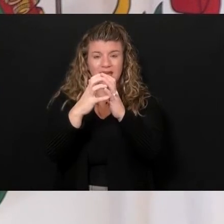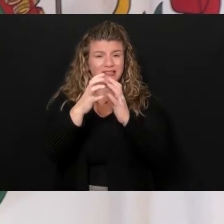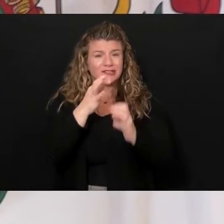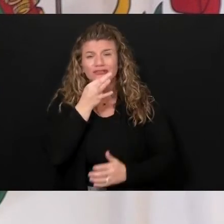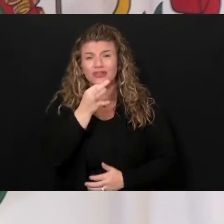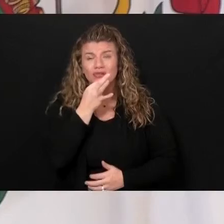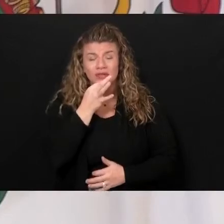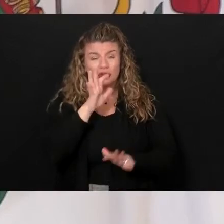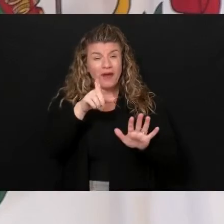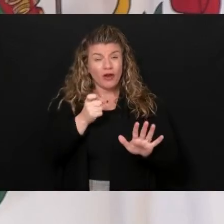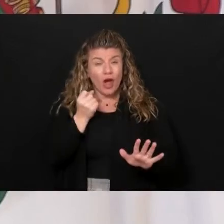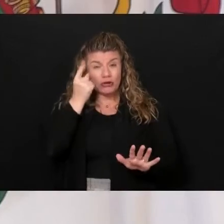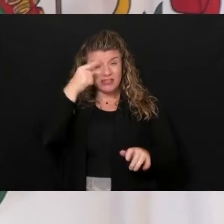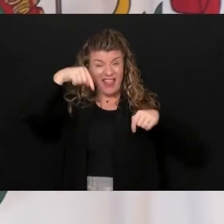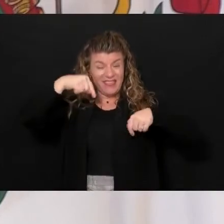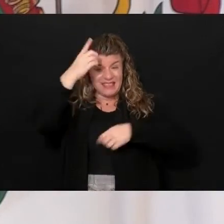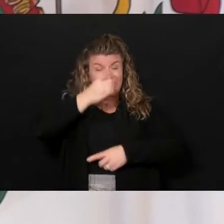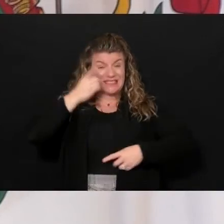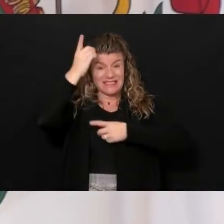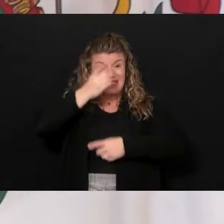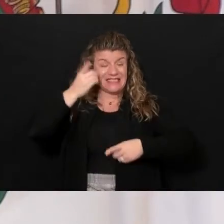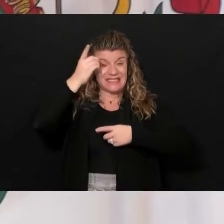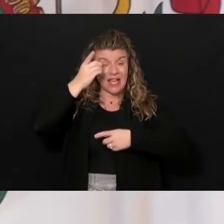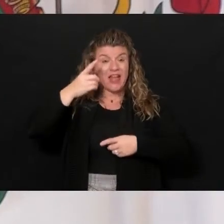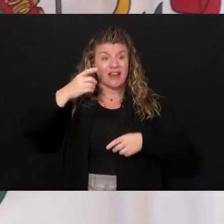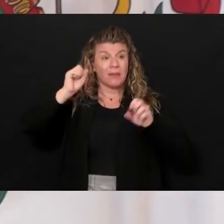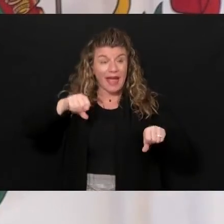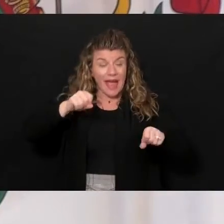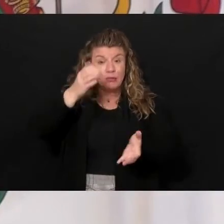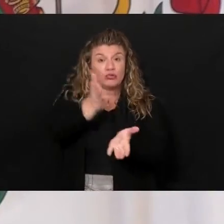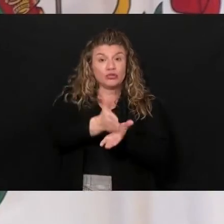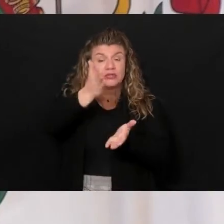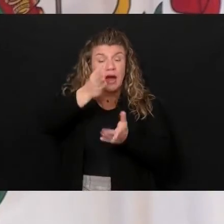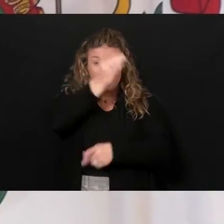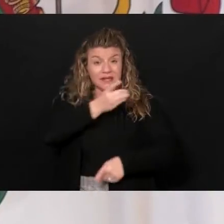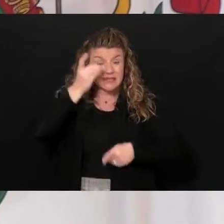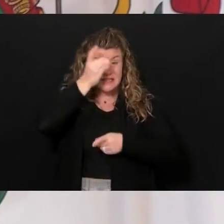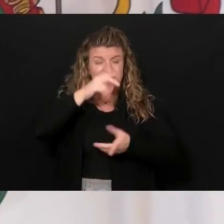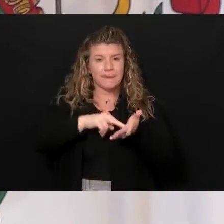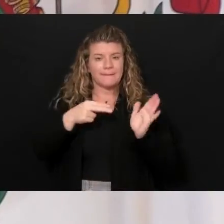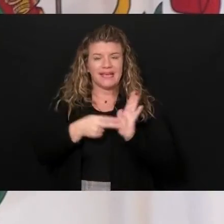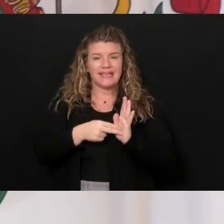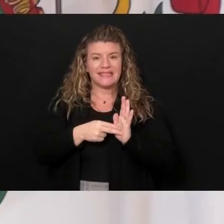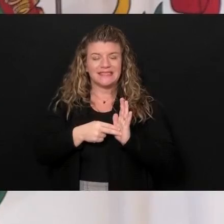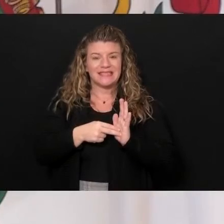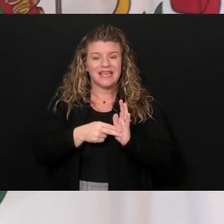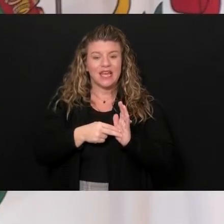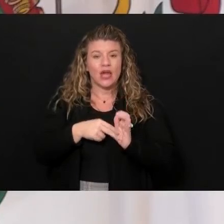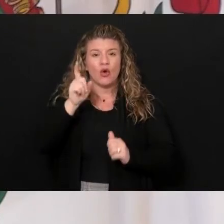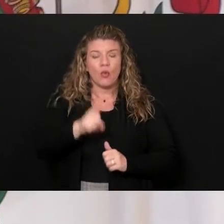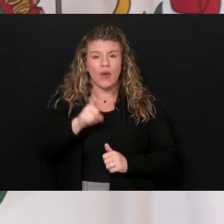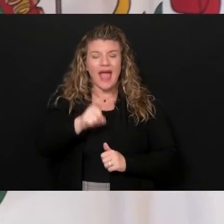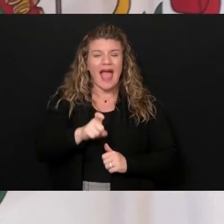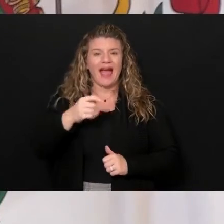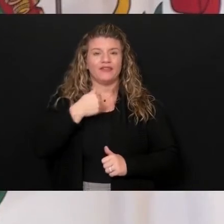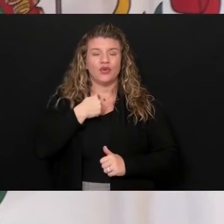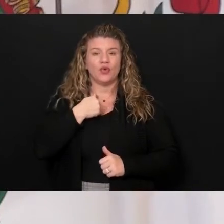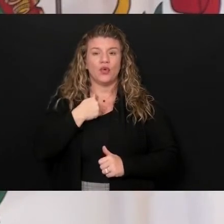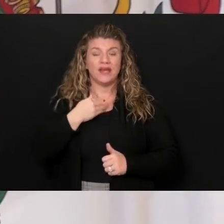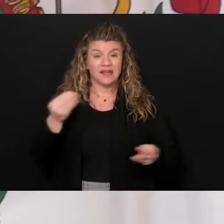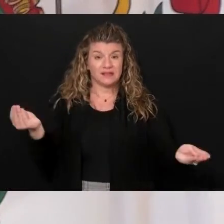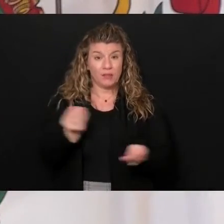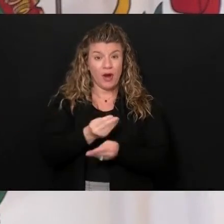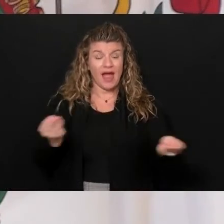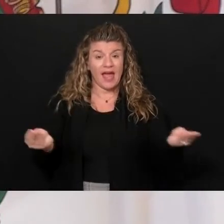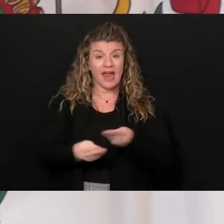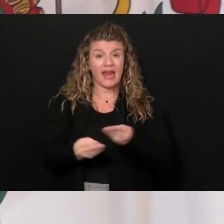not understand that this disease, to stop this disease has got to go from Harry to Mary to